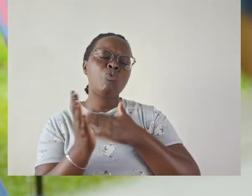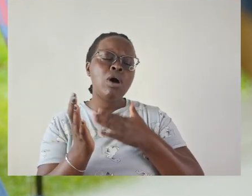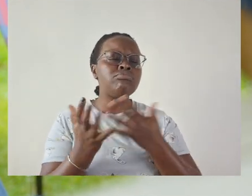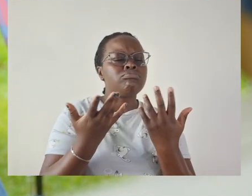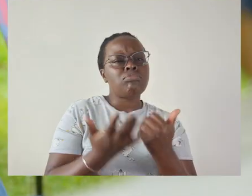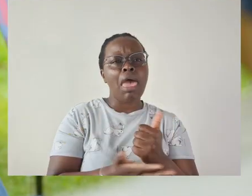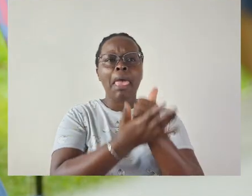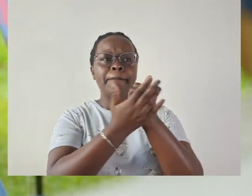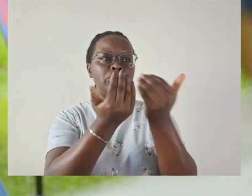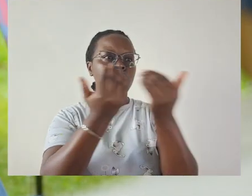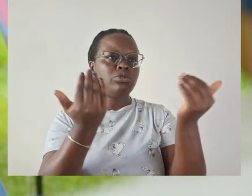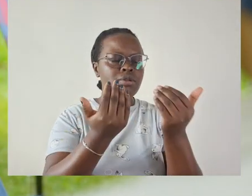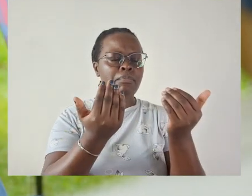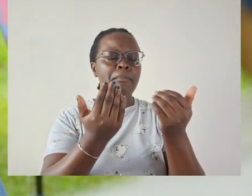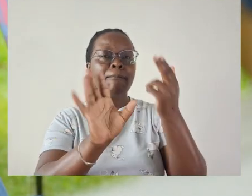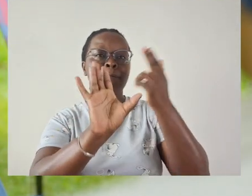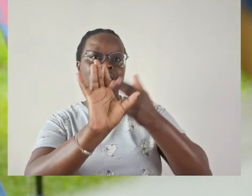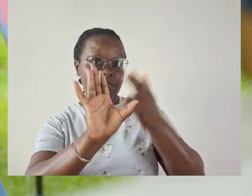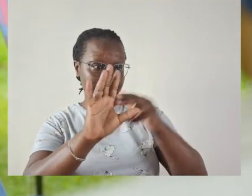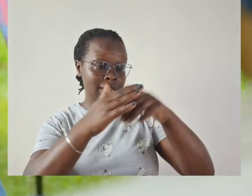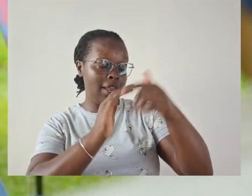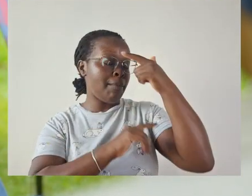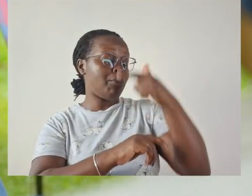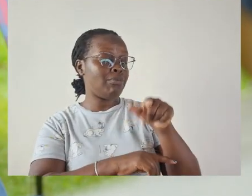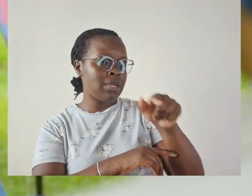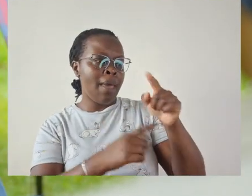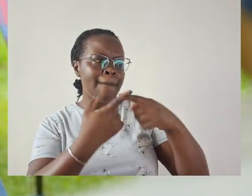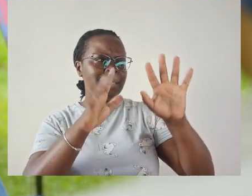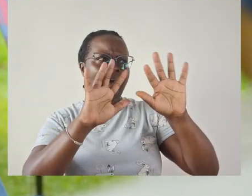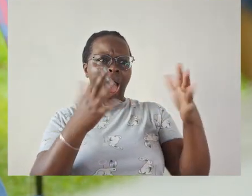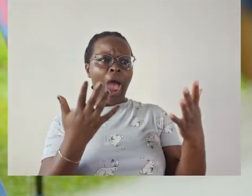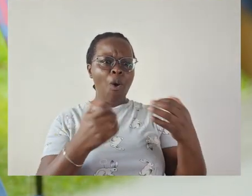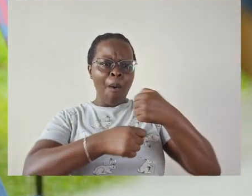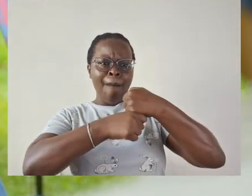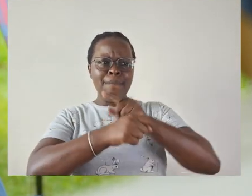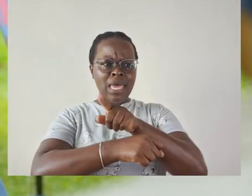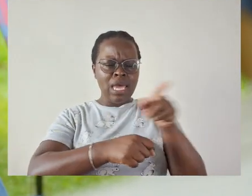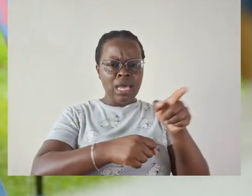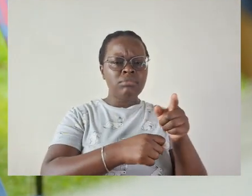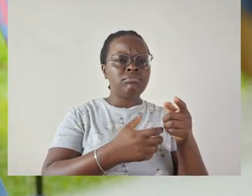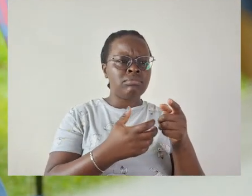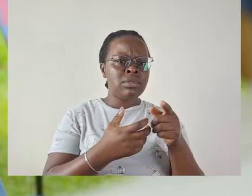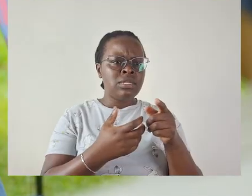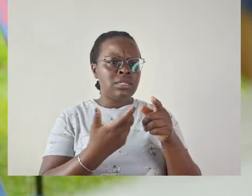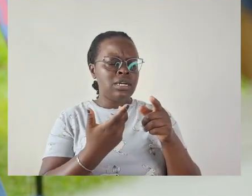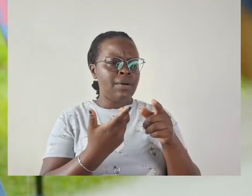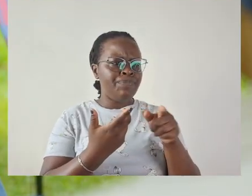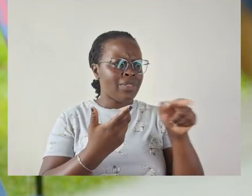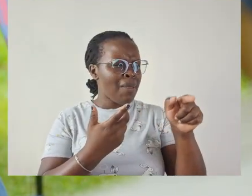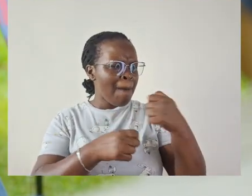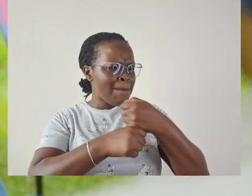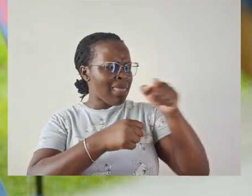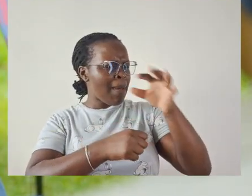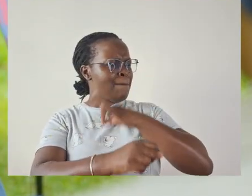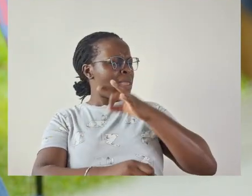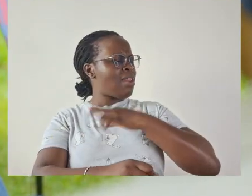when it comes to that. How do you then make a summit like this more accessible? How do you make them ensure that this is what they're trying to do and you're trying